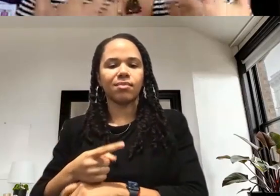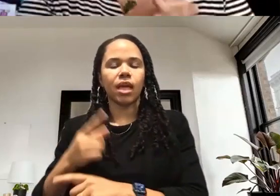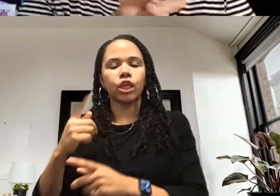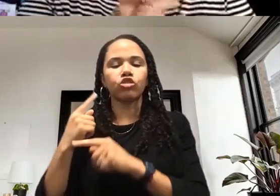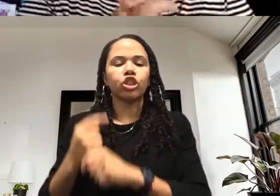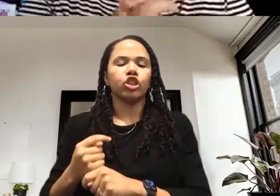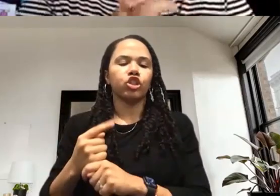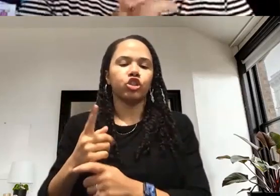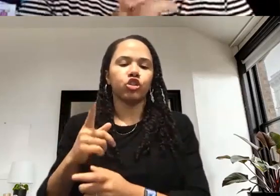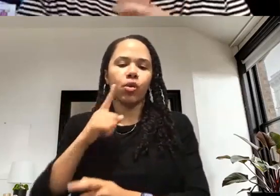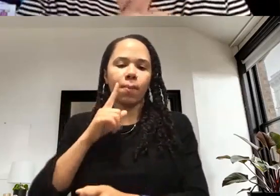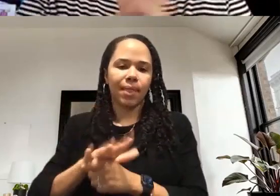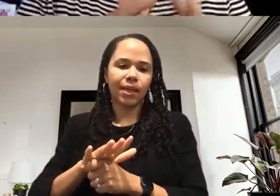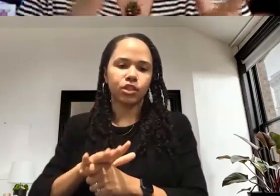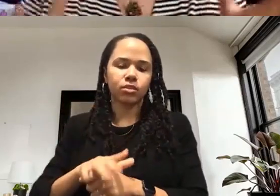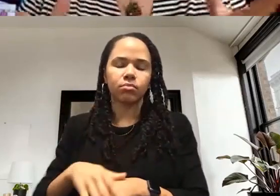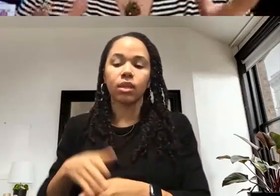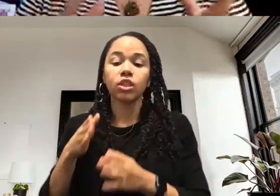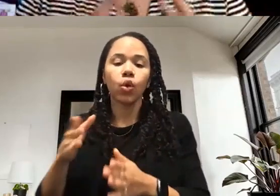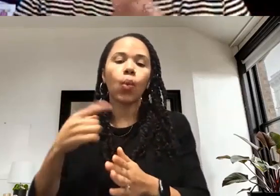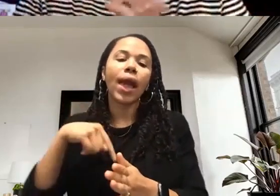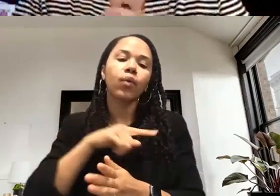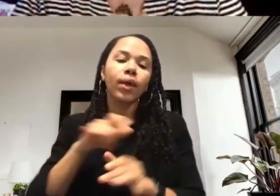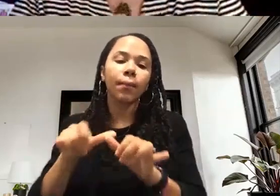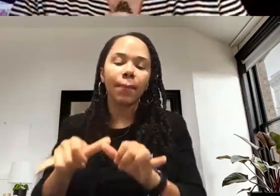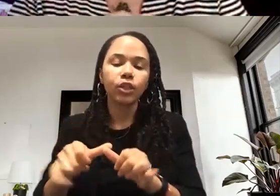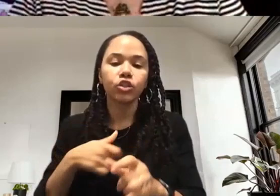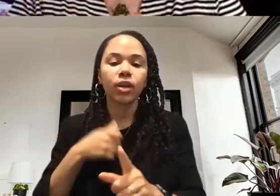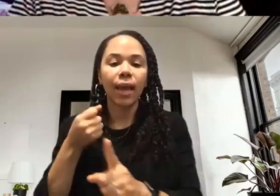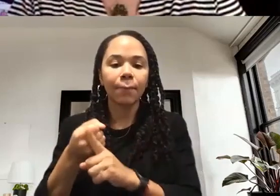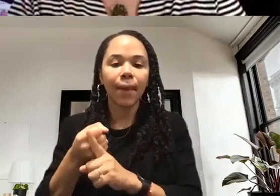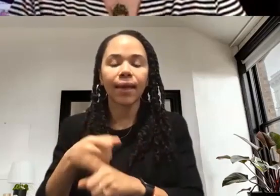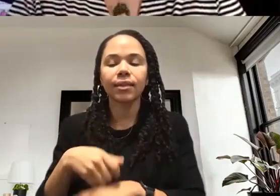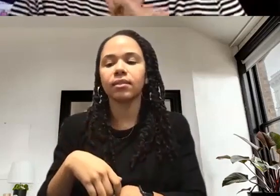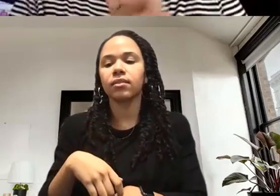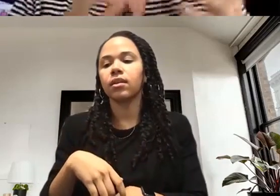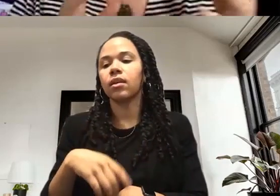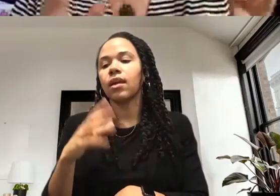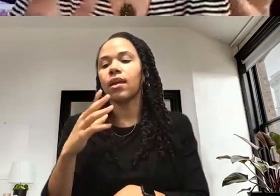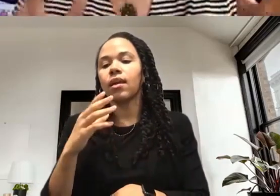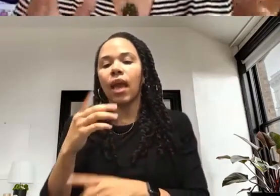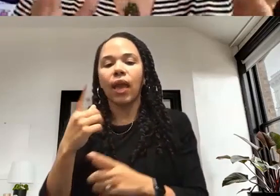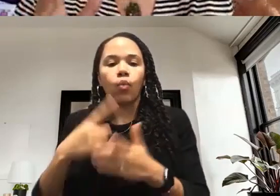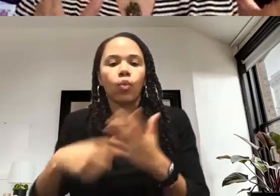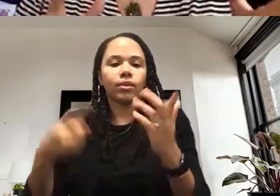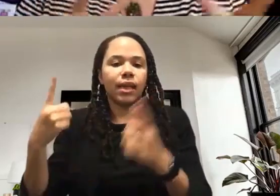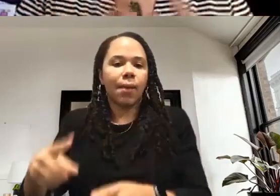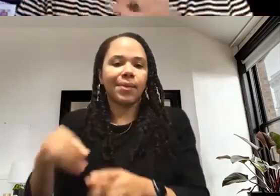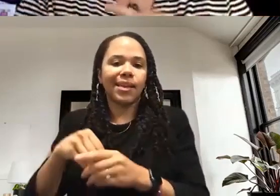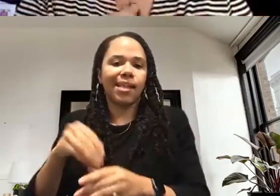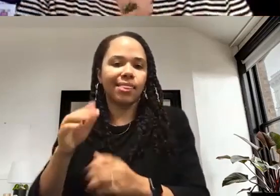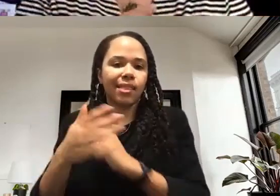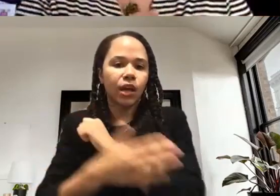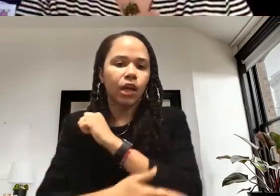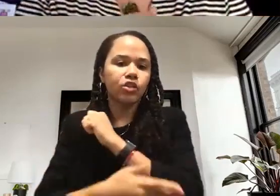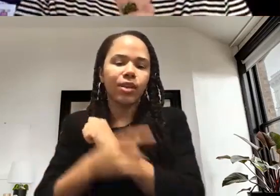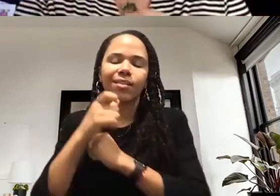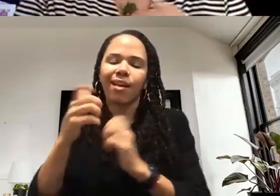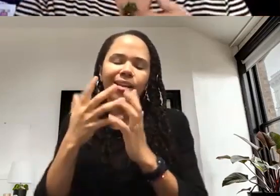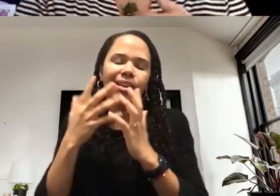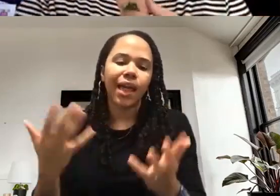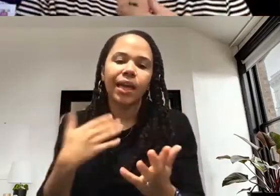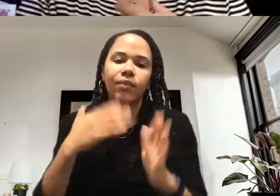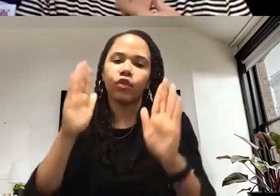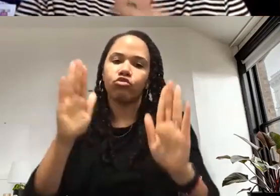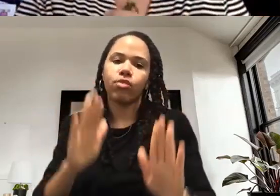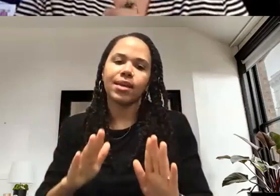measure impact and measure what's going on in the country, because there's not a lot of really great data collection at the national